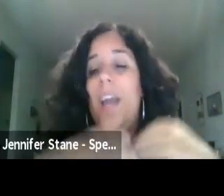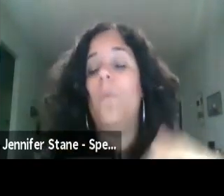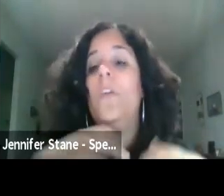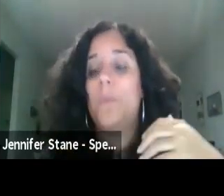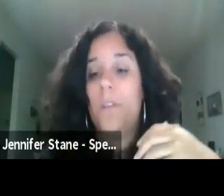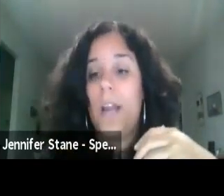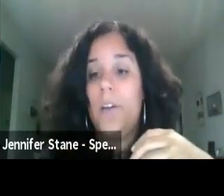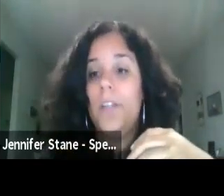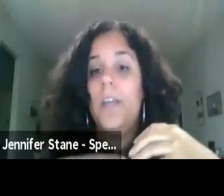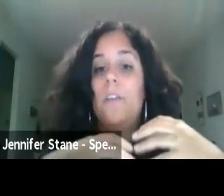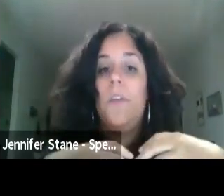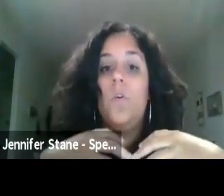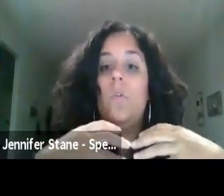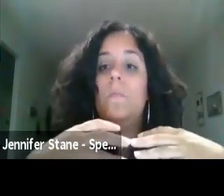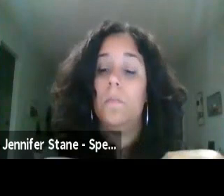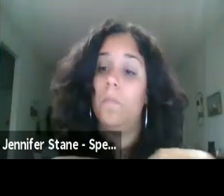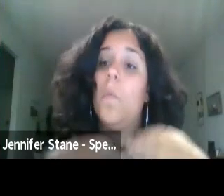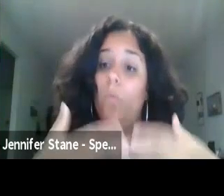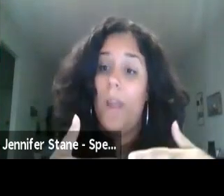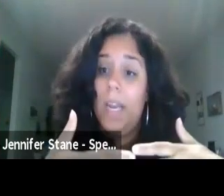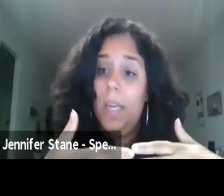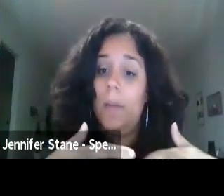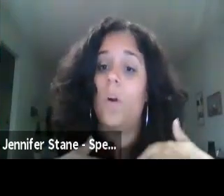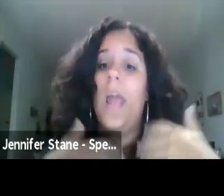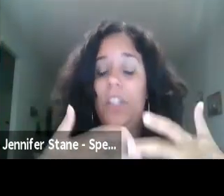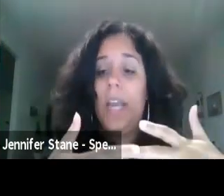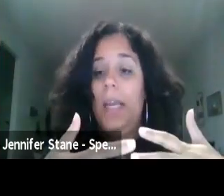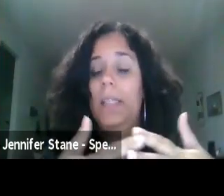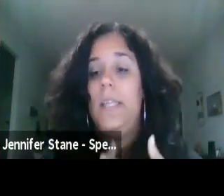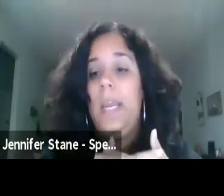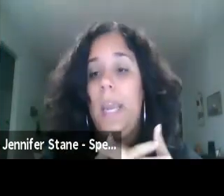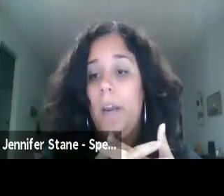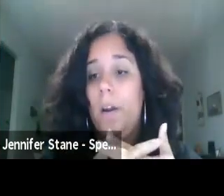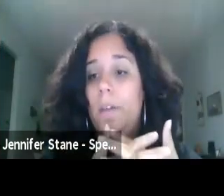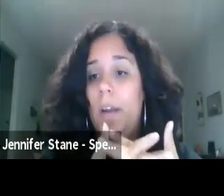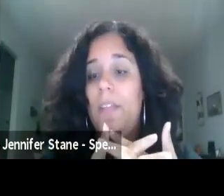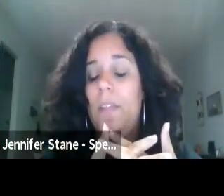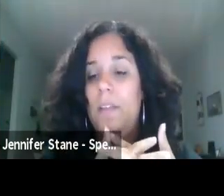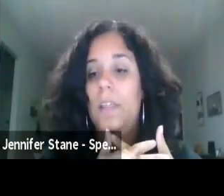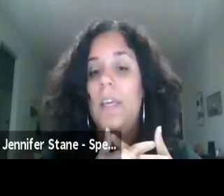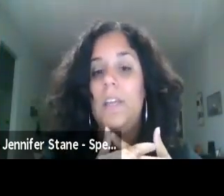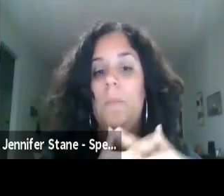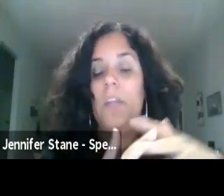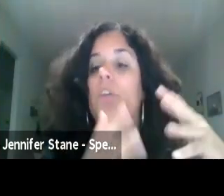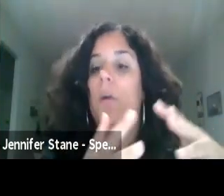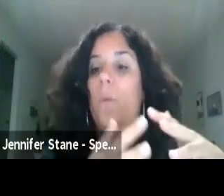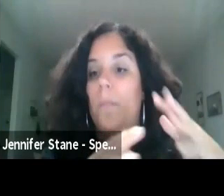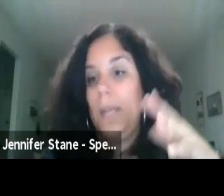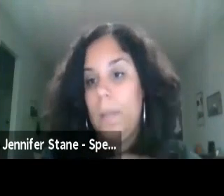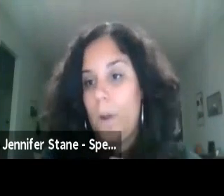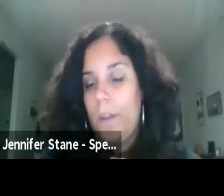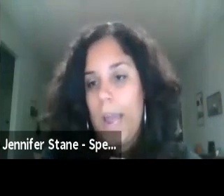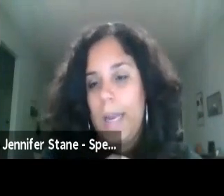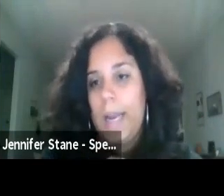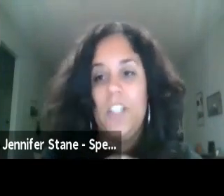way that we're going to help those providers feel more ready and more educated to take care of our athletes is to make sure that we're